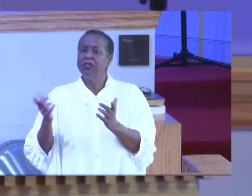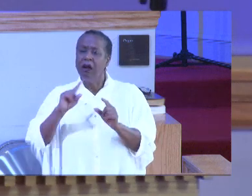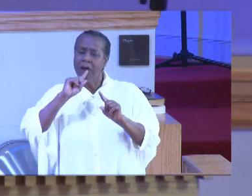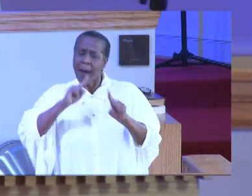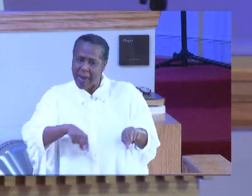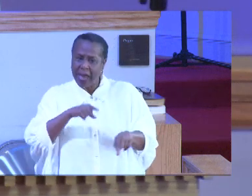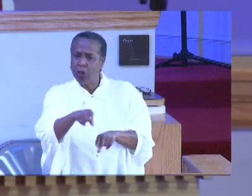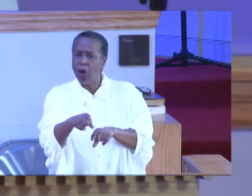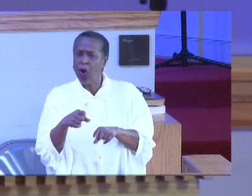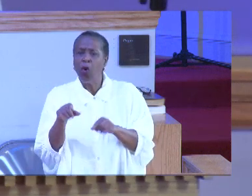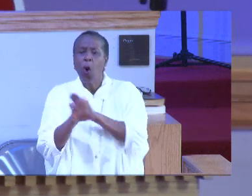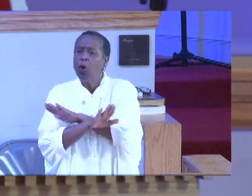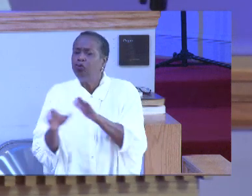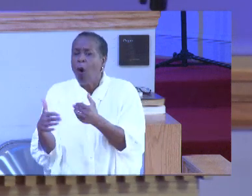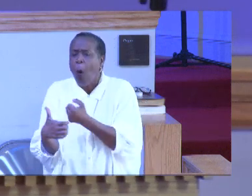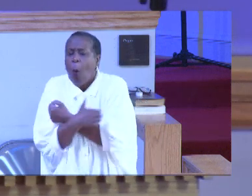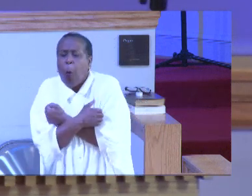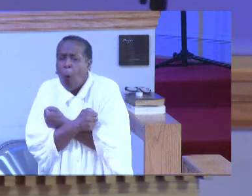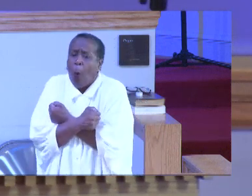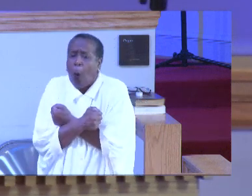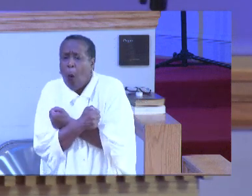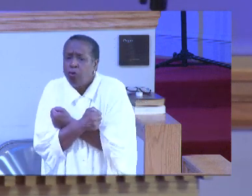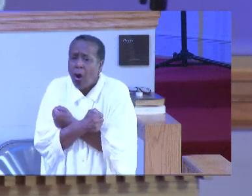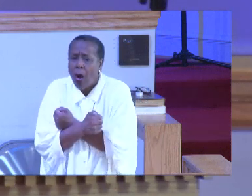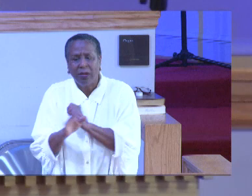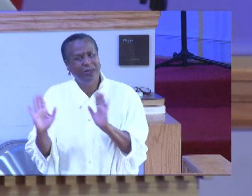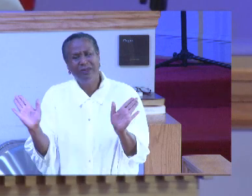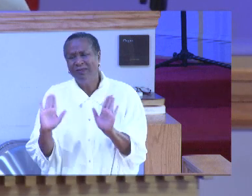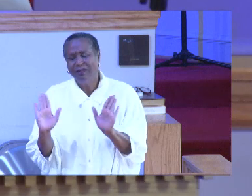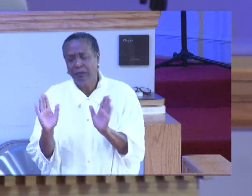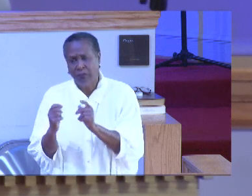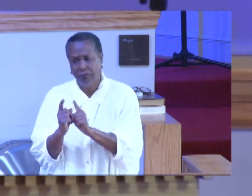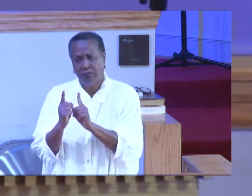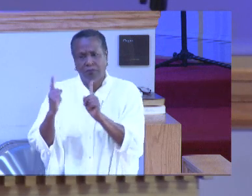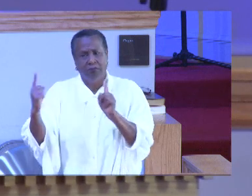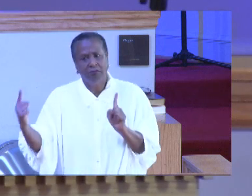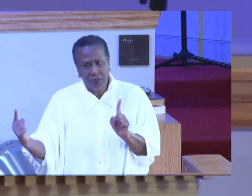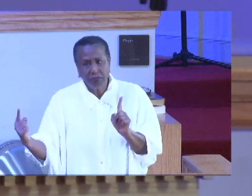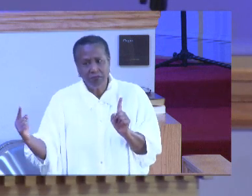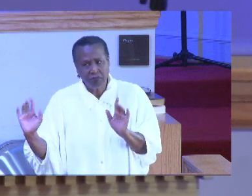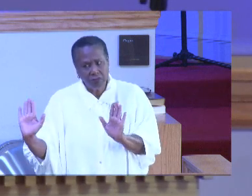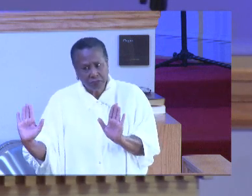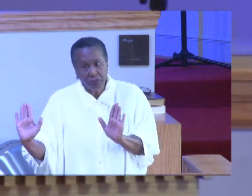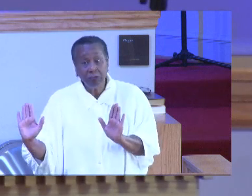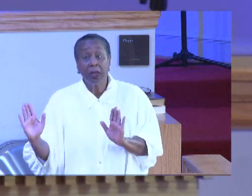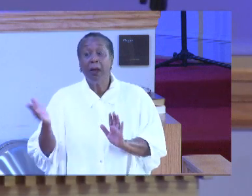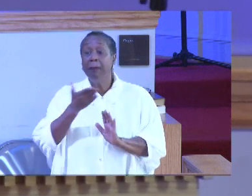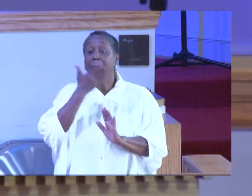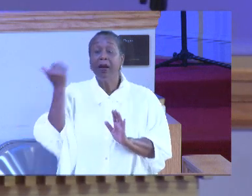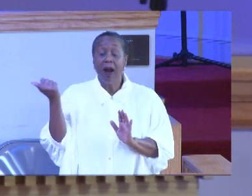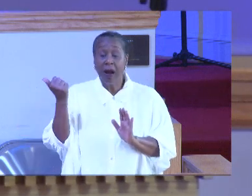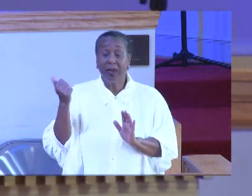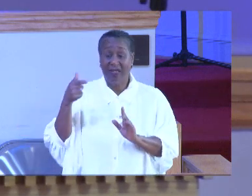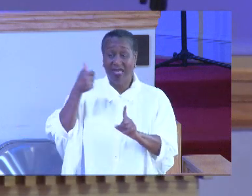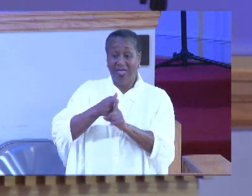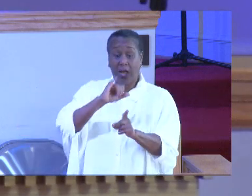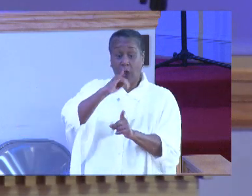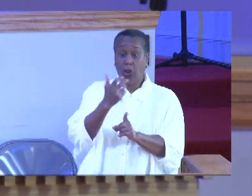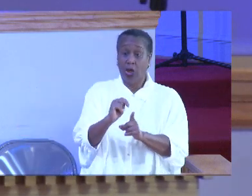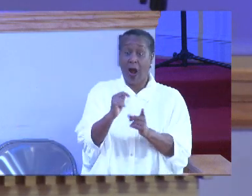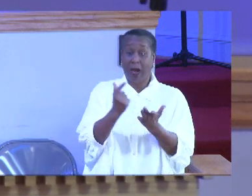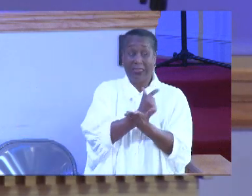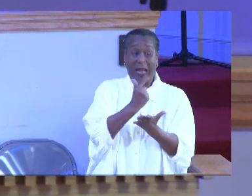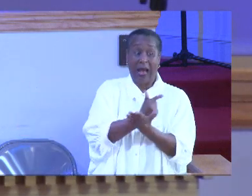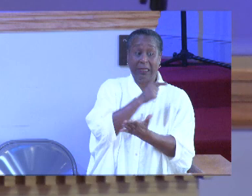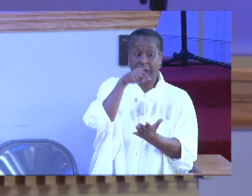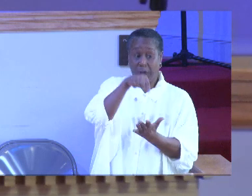her, to don't hold on. For you see, beloved, this is John's gospel, unlike any of the